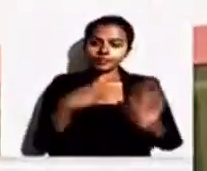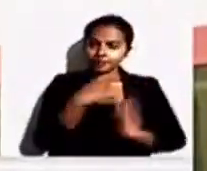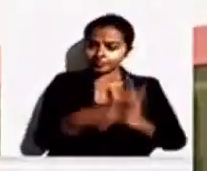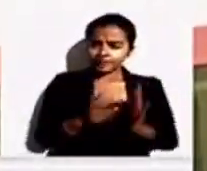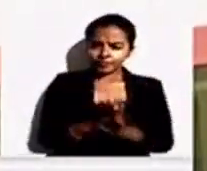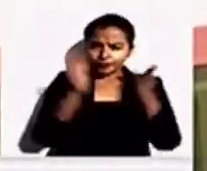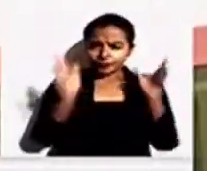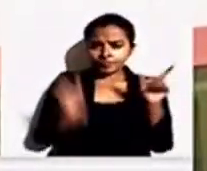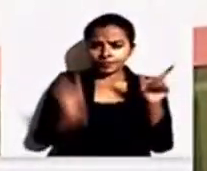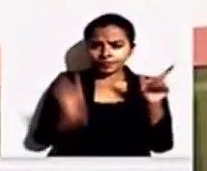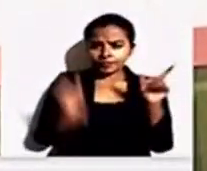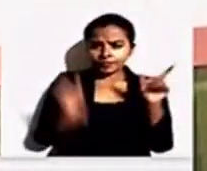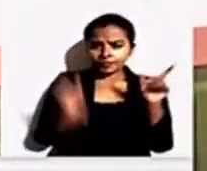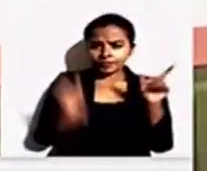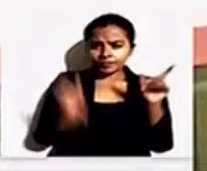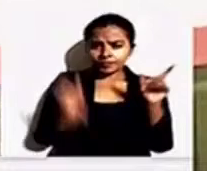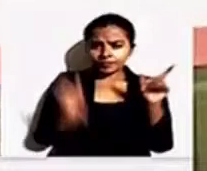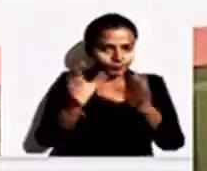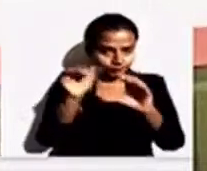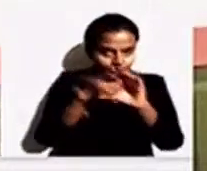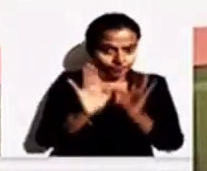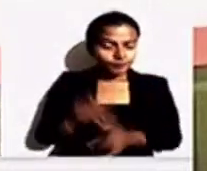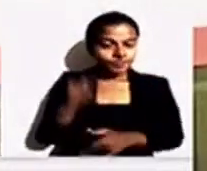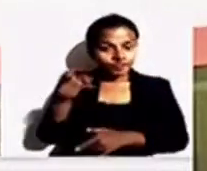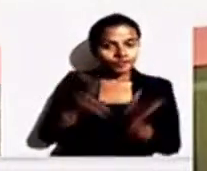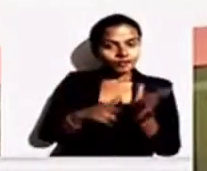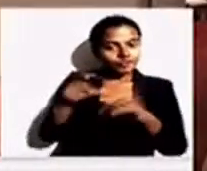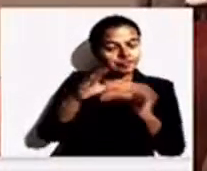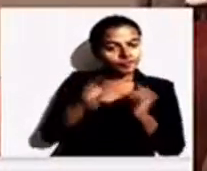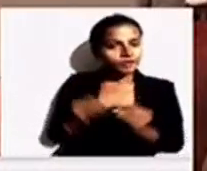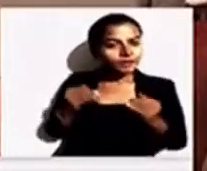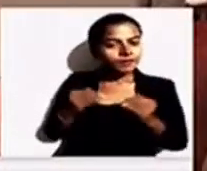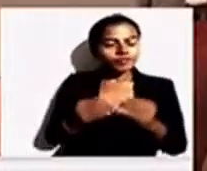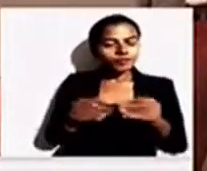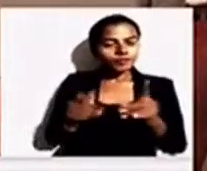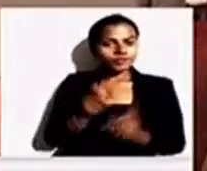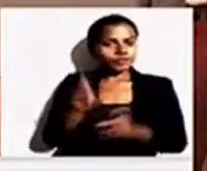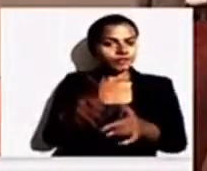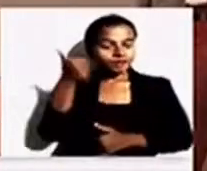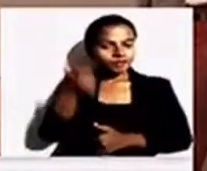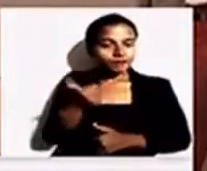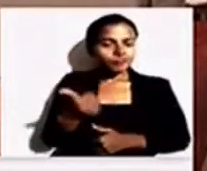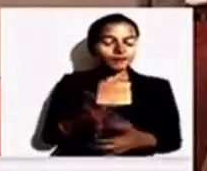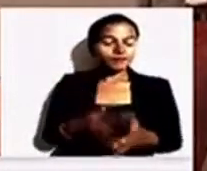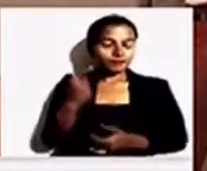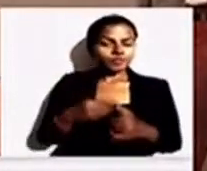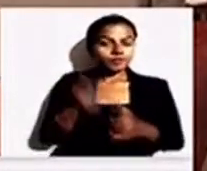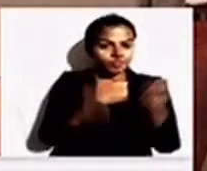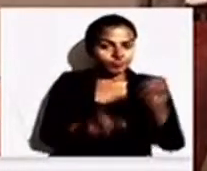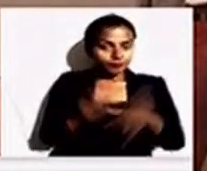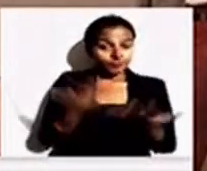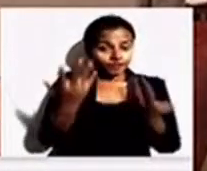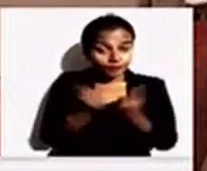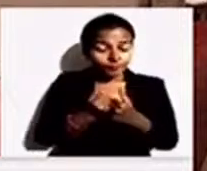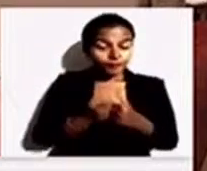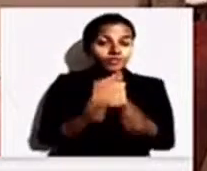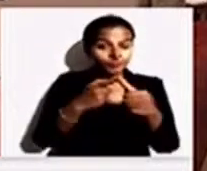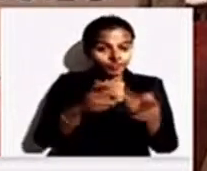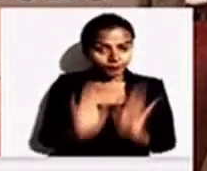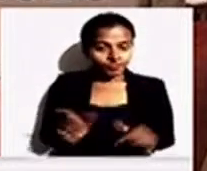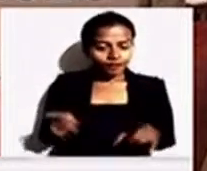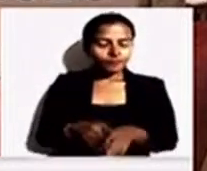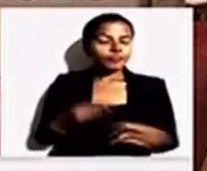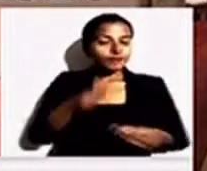each institution is pushed to be more innovative and respond to changing customer needs to keep hold of the business, and NDB